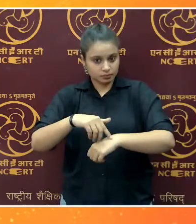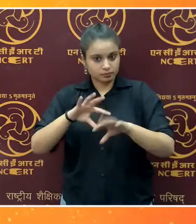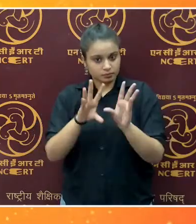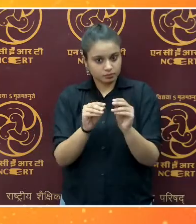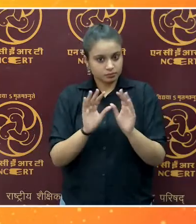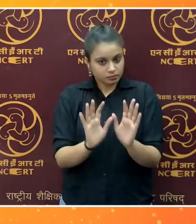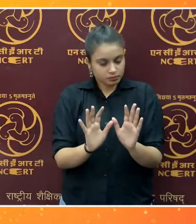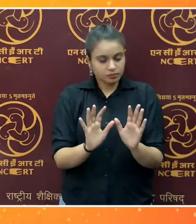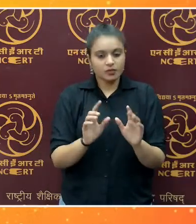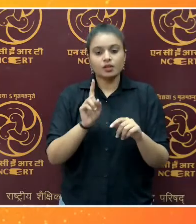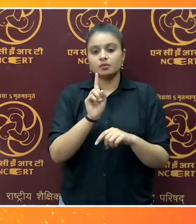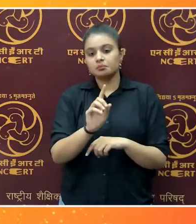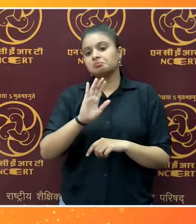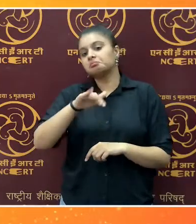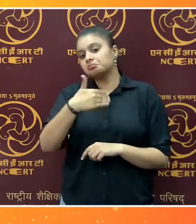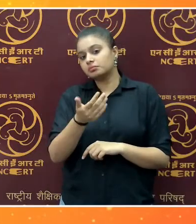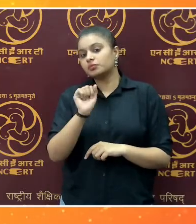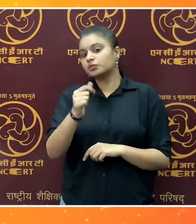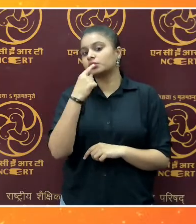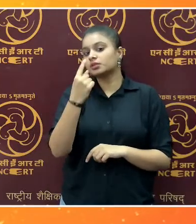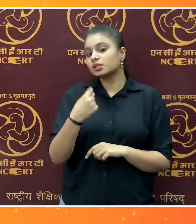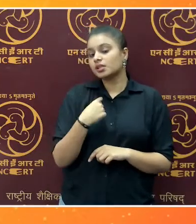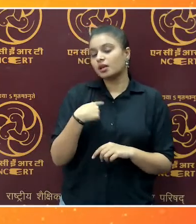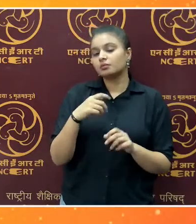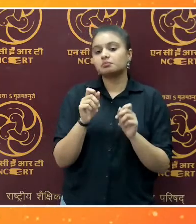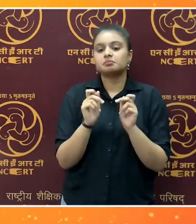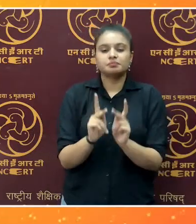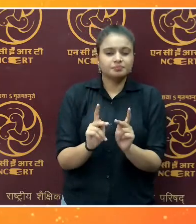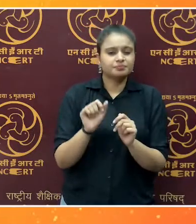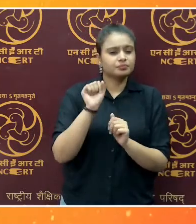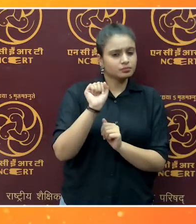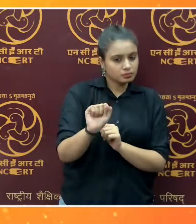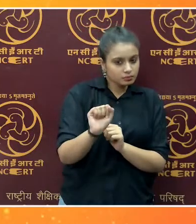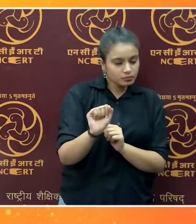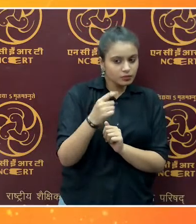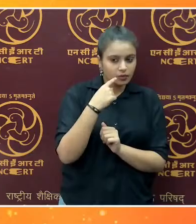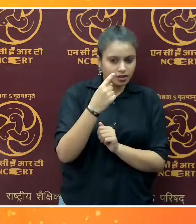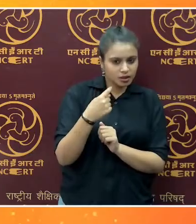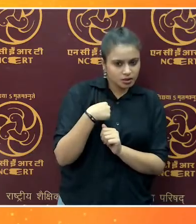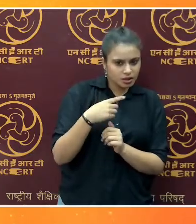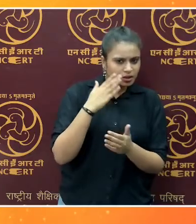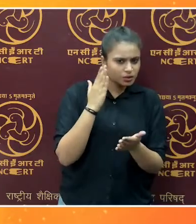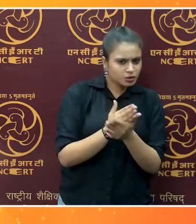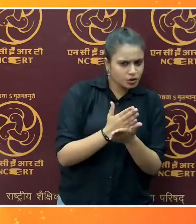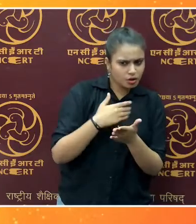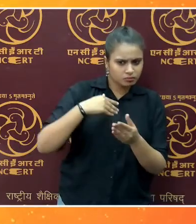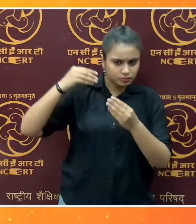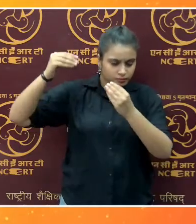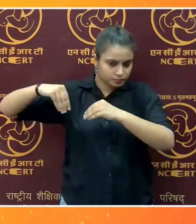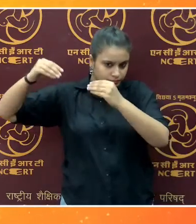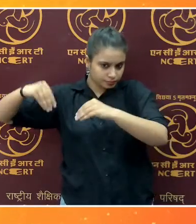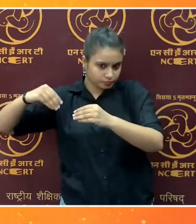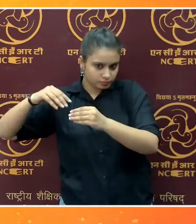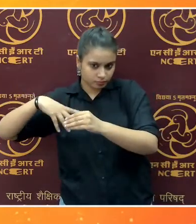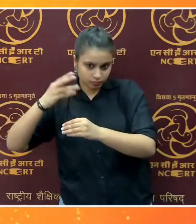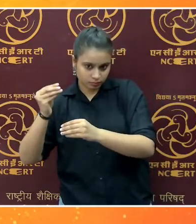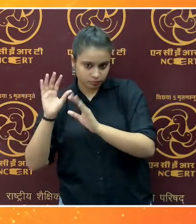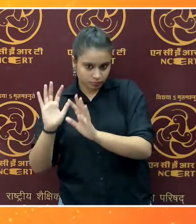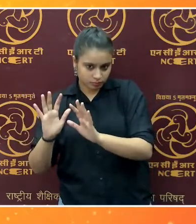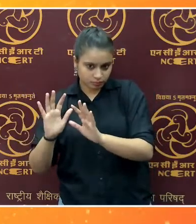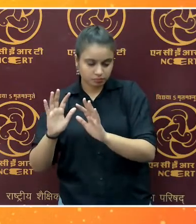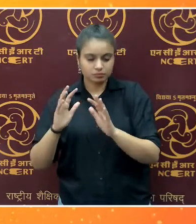don't. Then he says, oh well, he's saying that it stopped raining outside, isn't it?